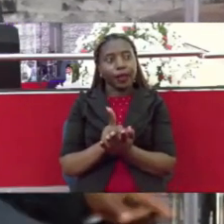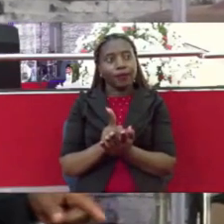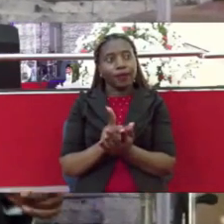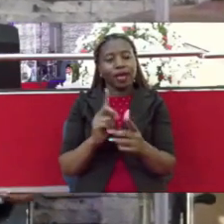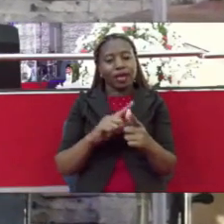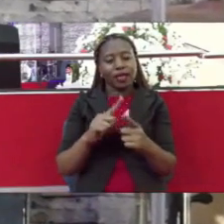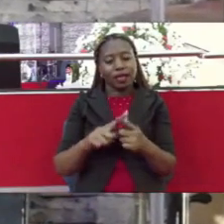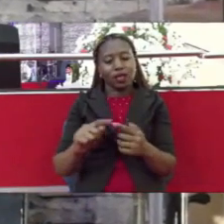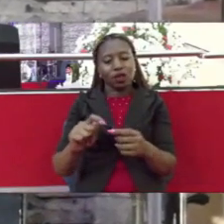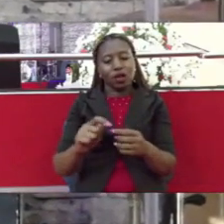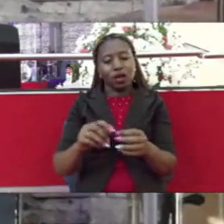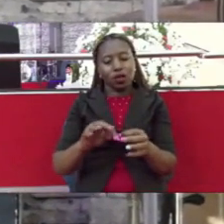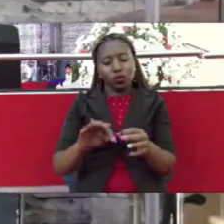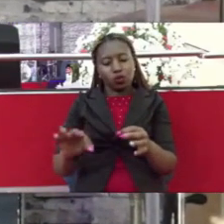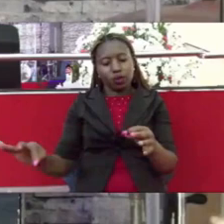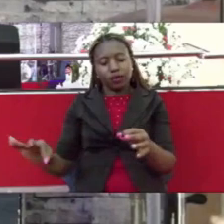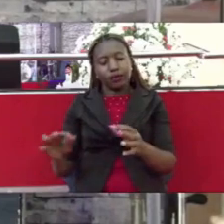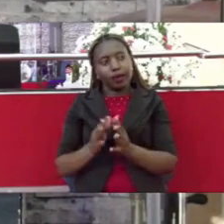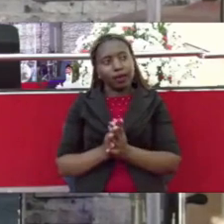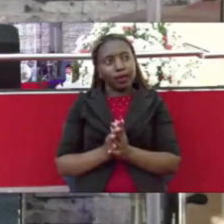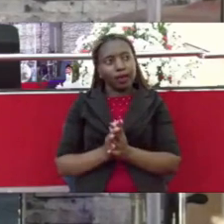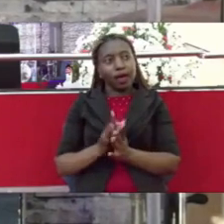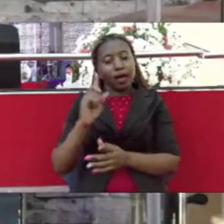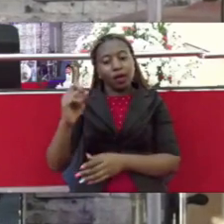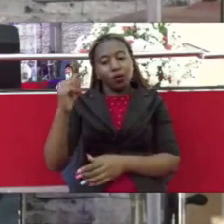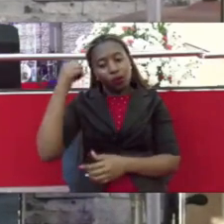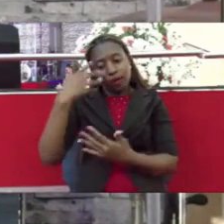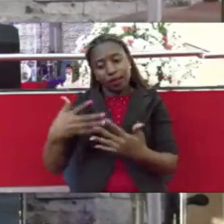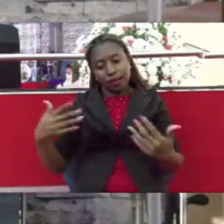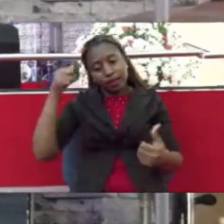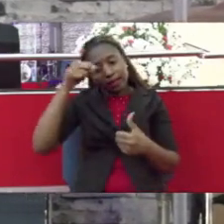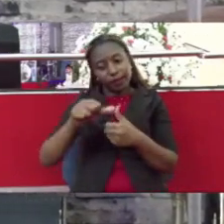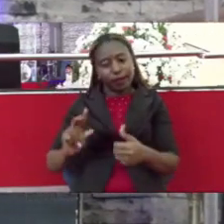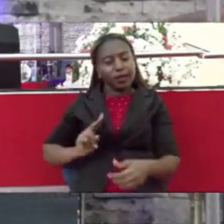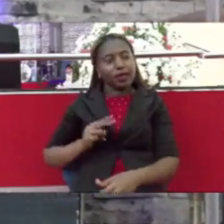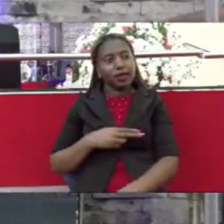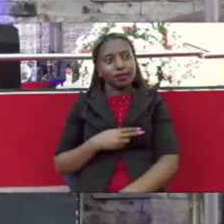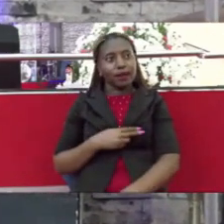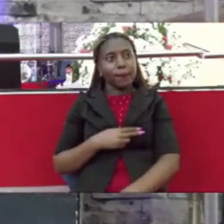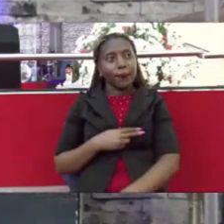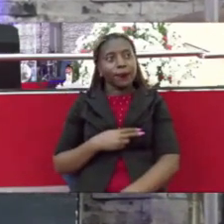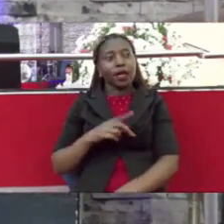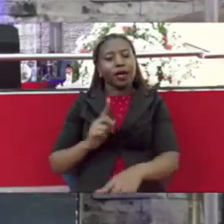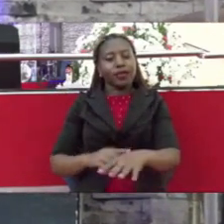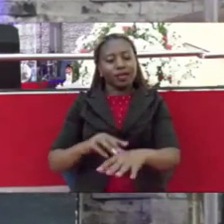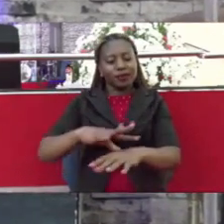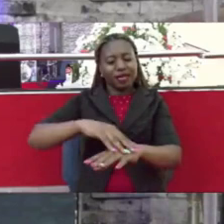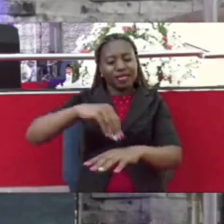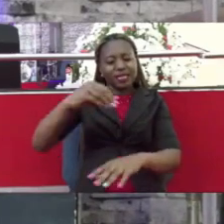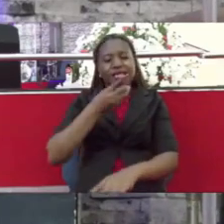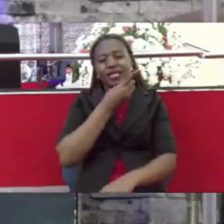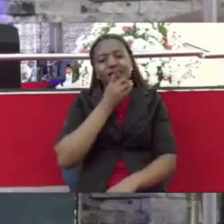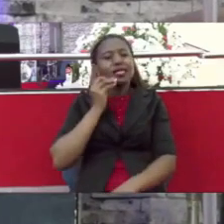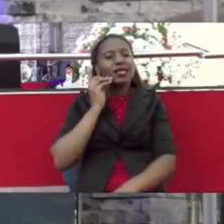it, unaipanua. And one thing he reminds us, na anatukumbusha jambo, when the skin dries, wakati